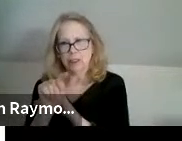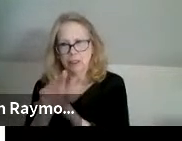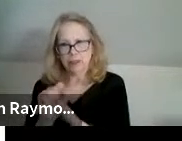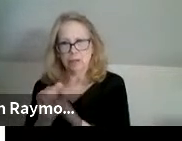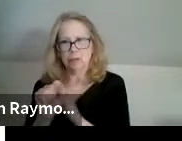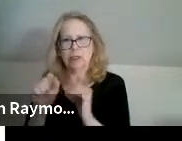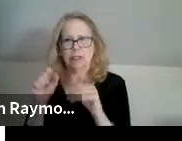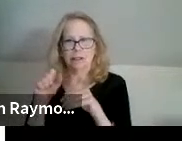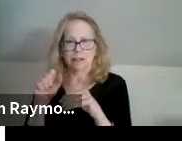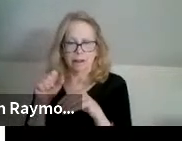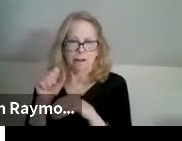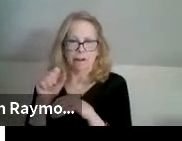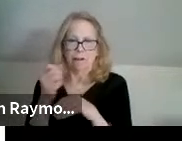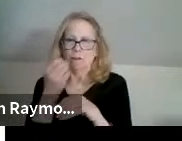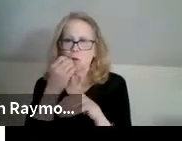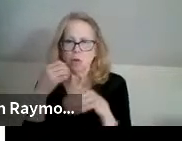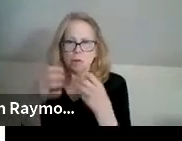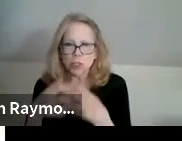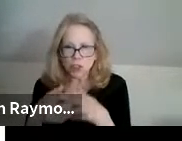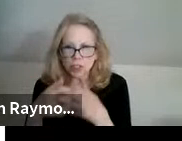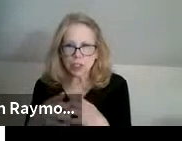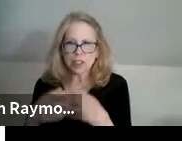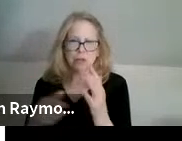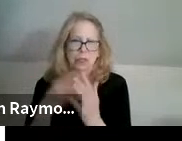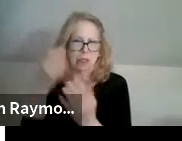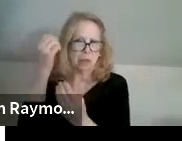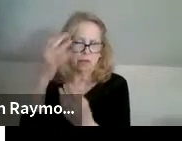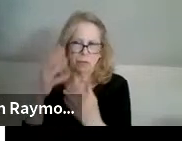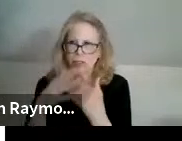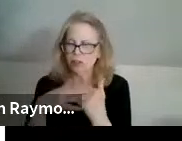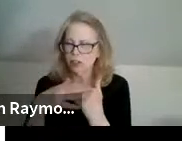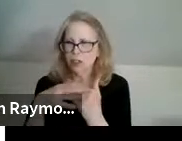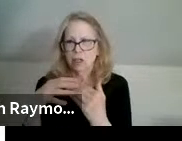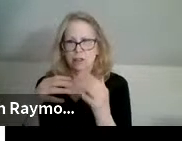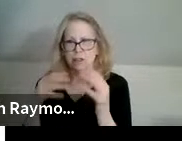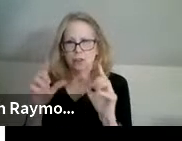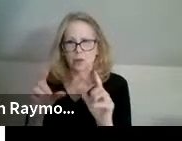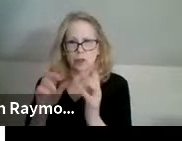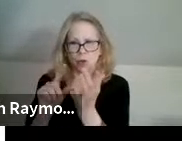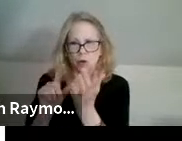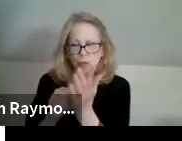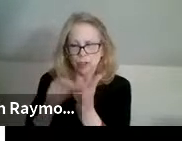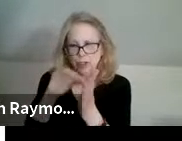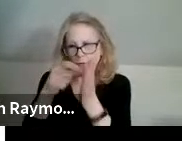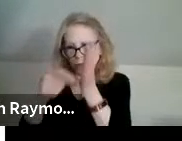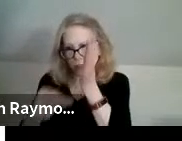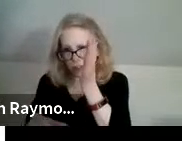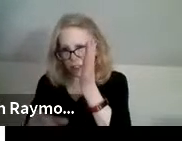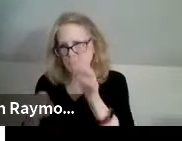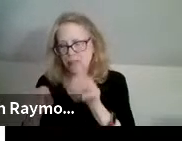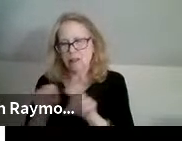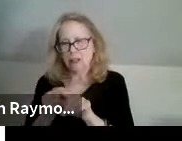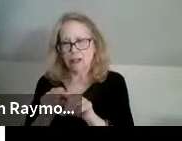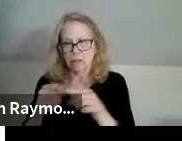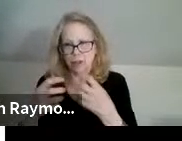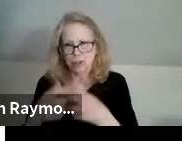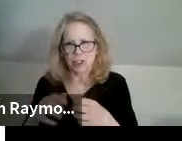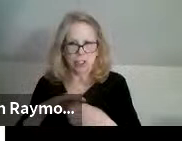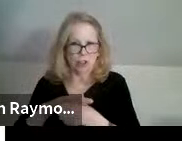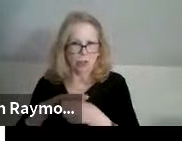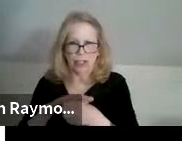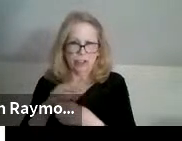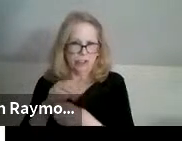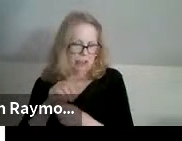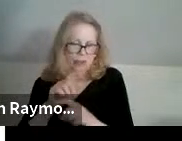machines. Sometimes there's information on screen or on a printed receipt, like the machine location, that you don't